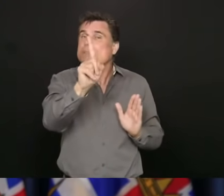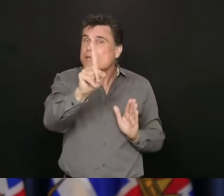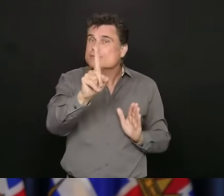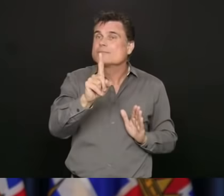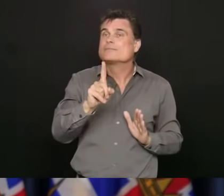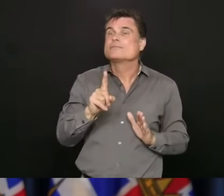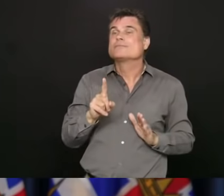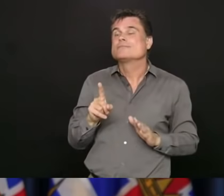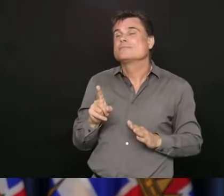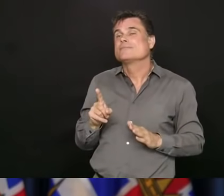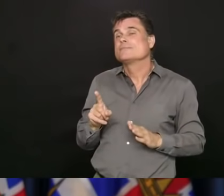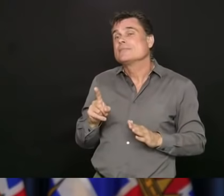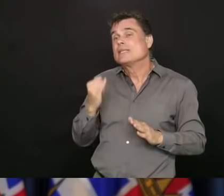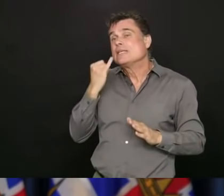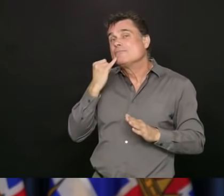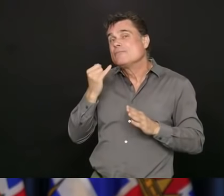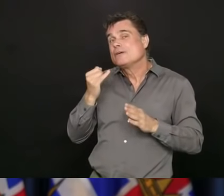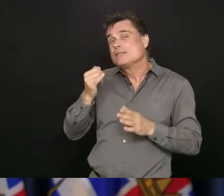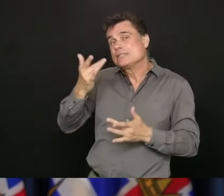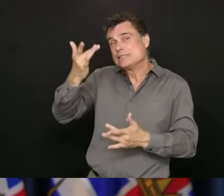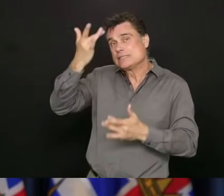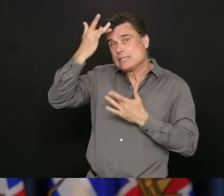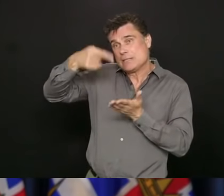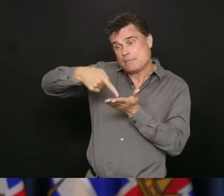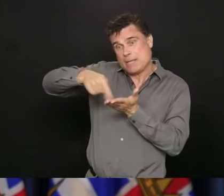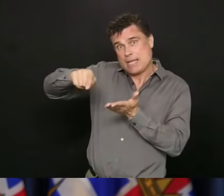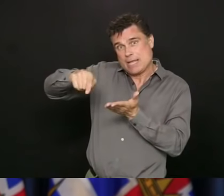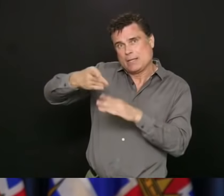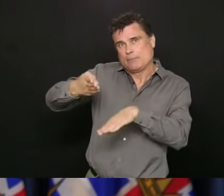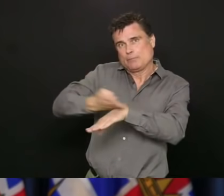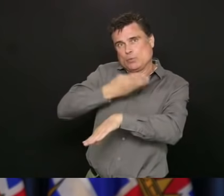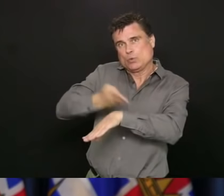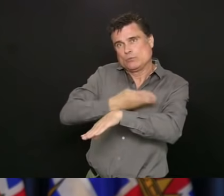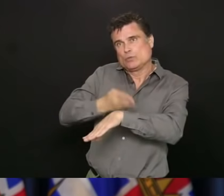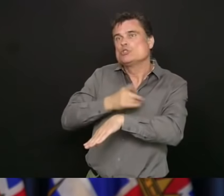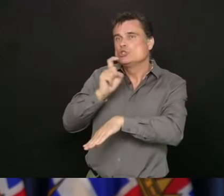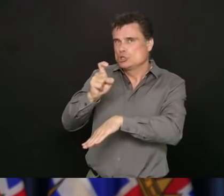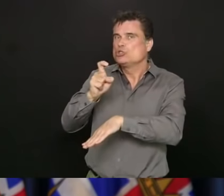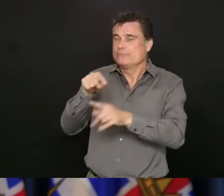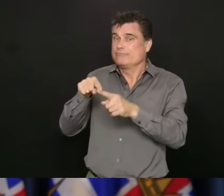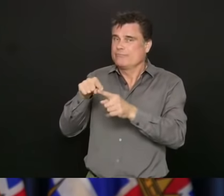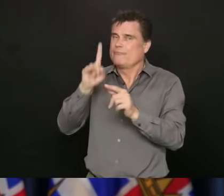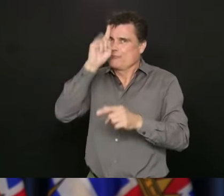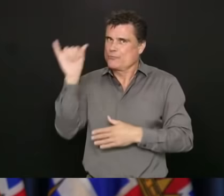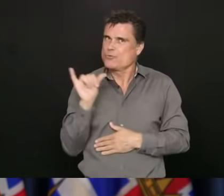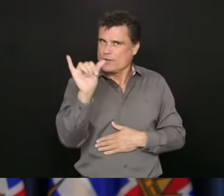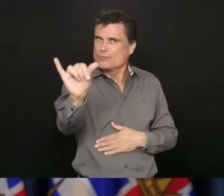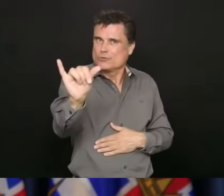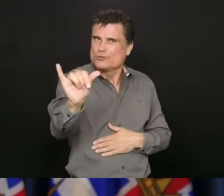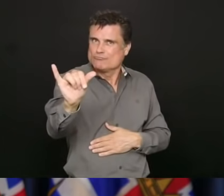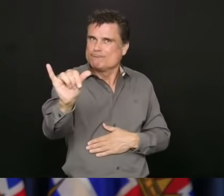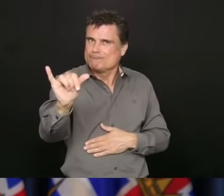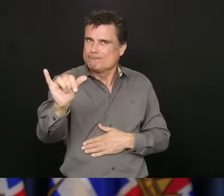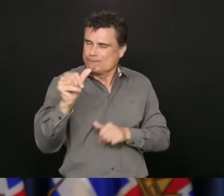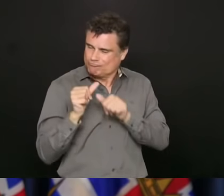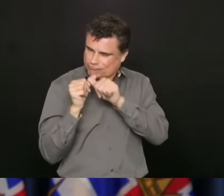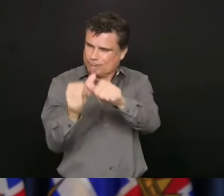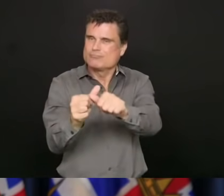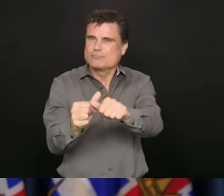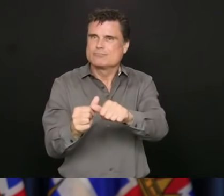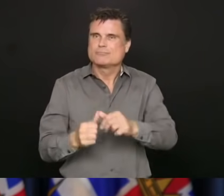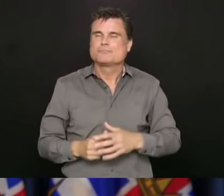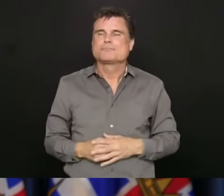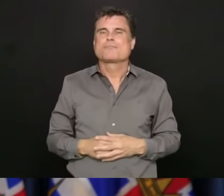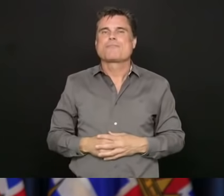Hello, Premier. We've been talking about the responsibility that employees have to stay home when they're sick, but I wanted to